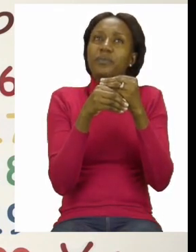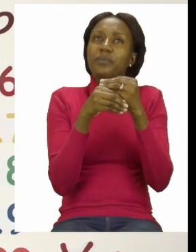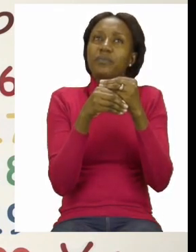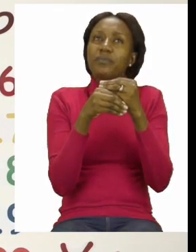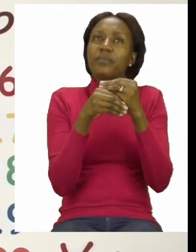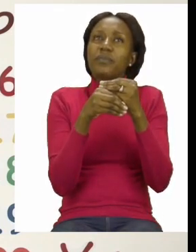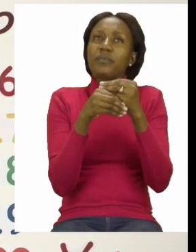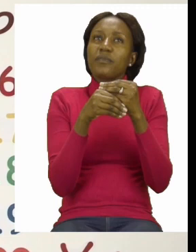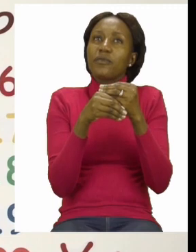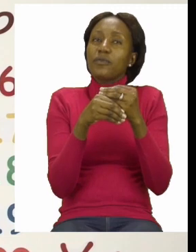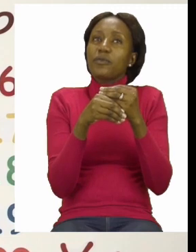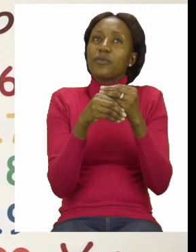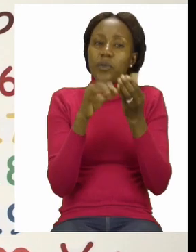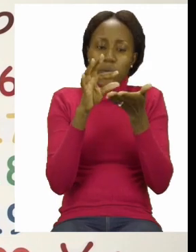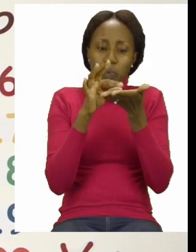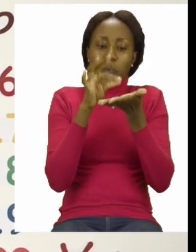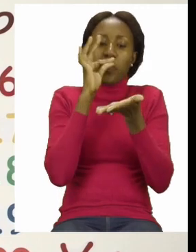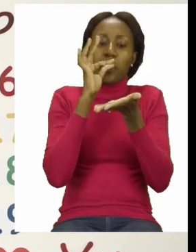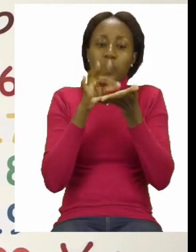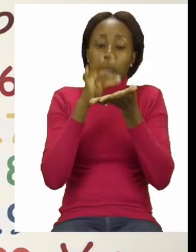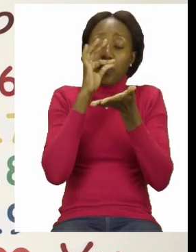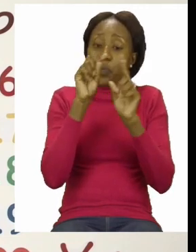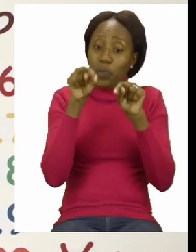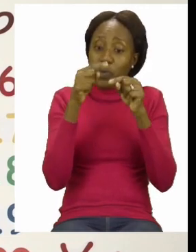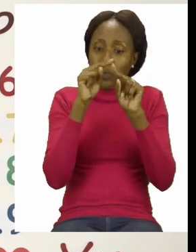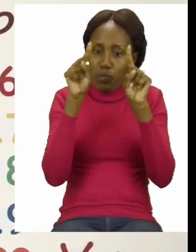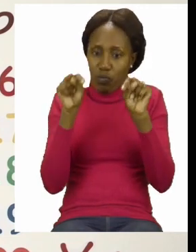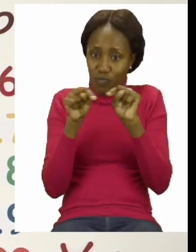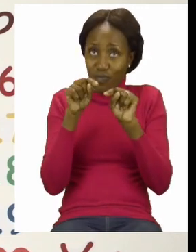say 2 plus 2.